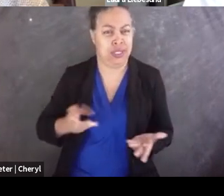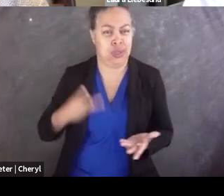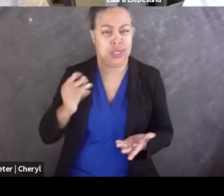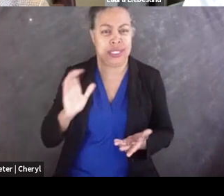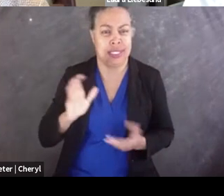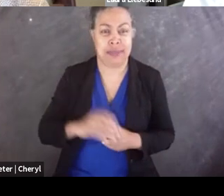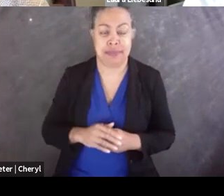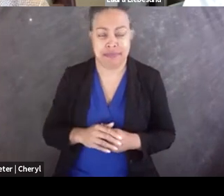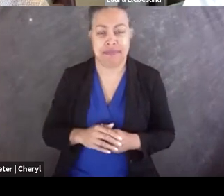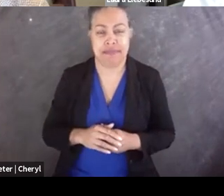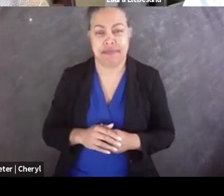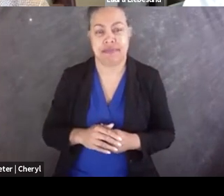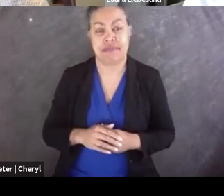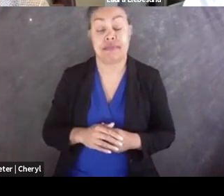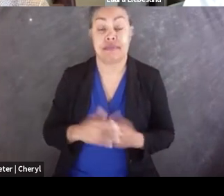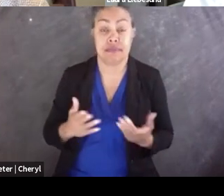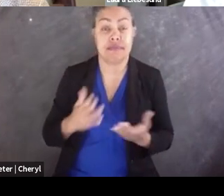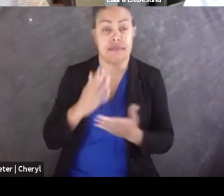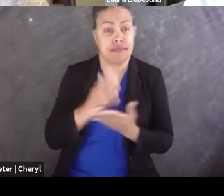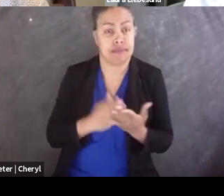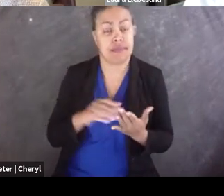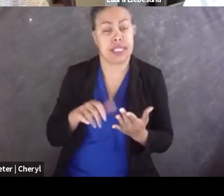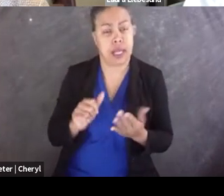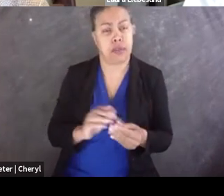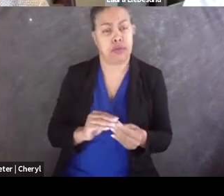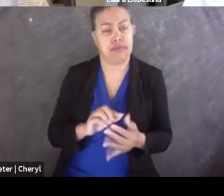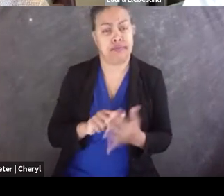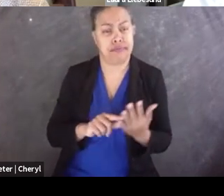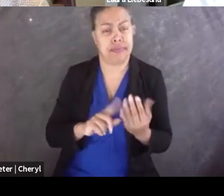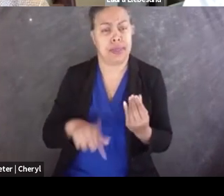in addition to some of the other factors that I mentioned